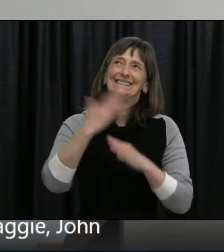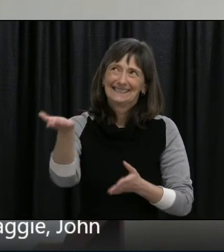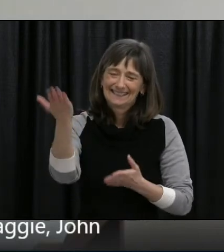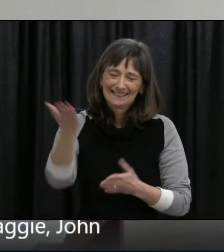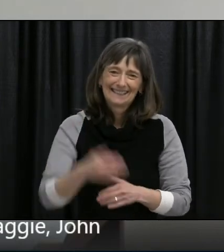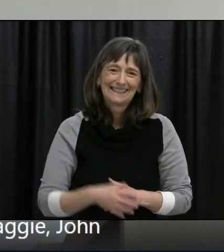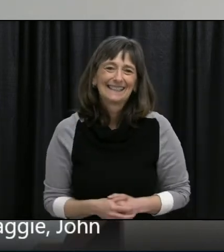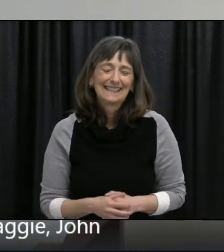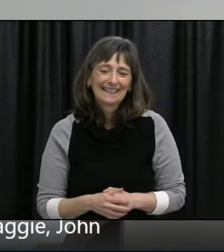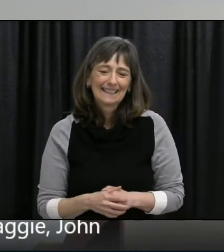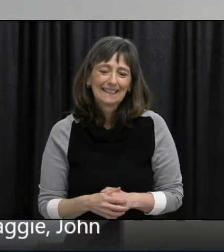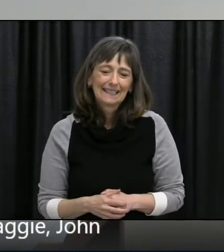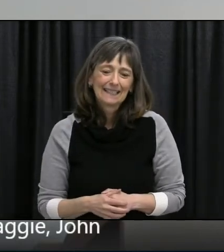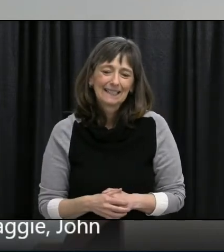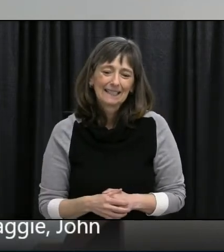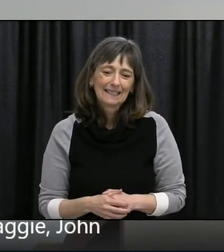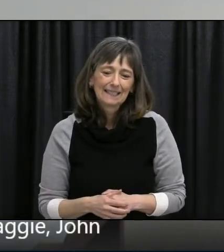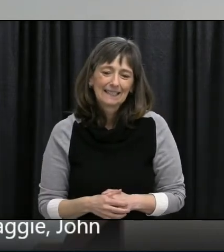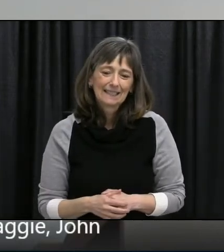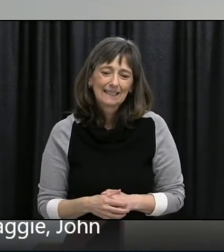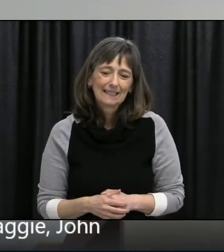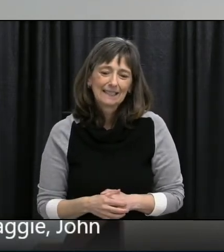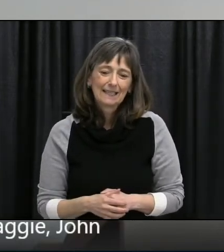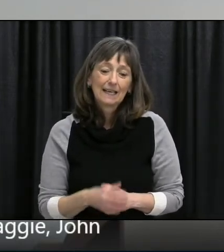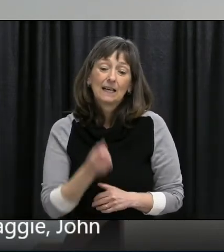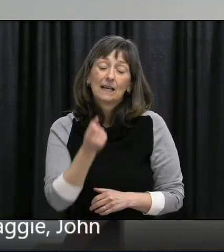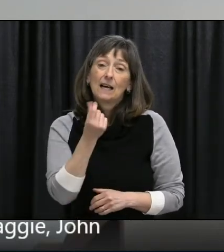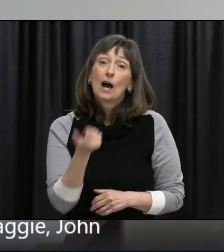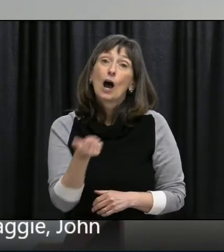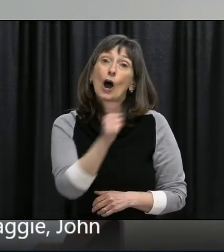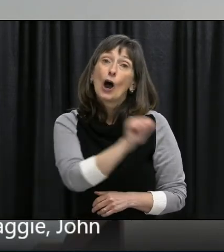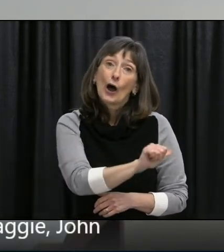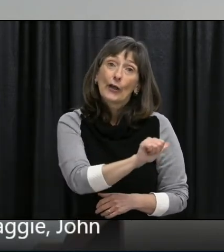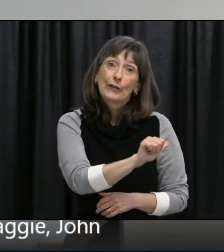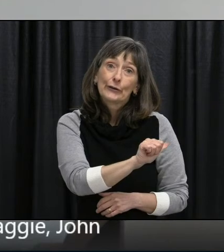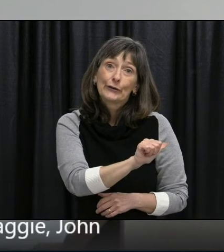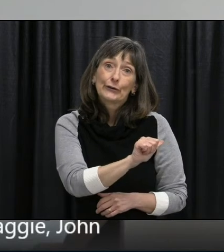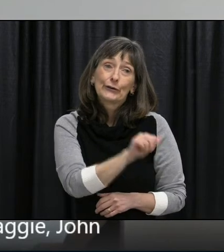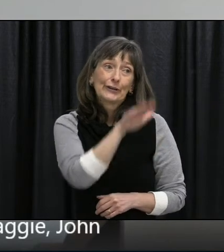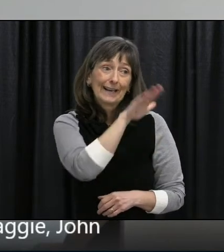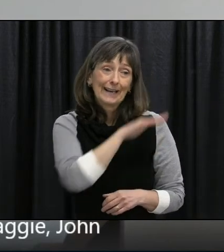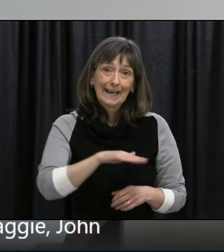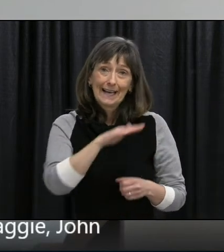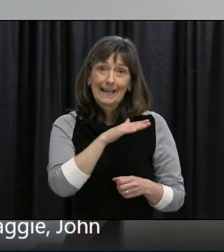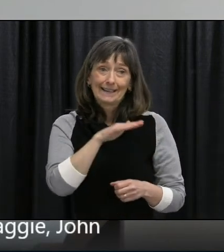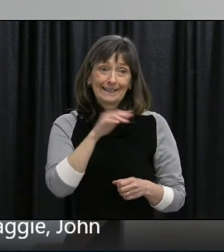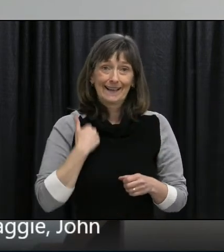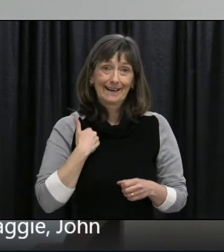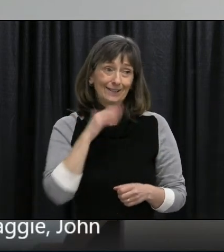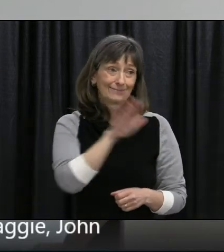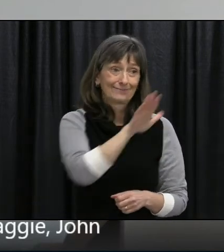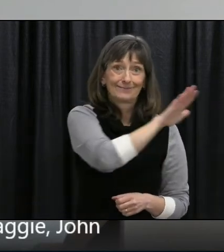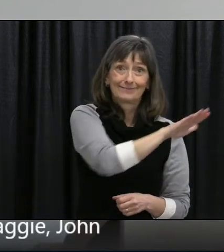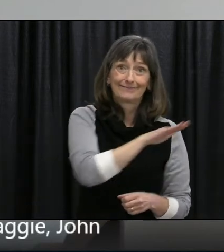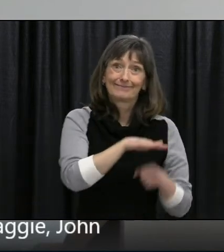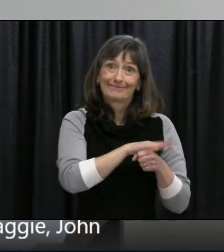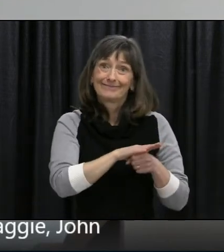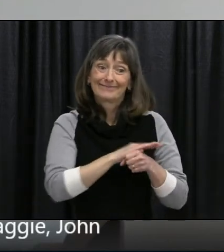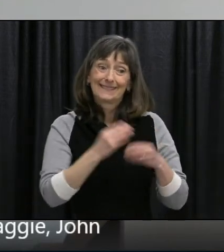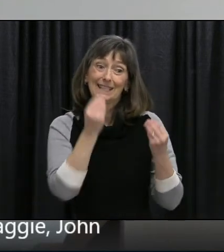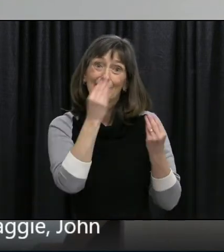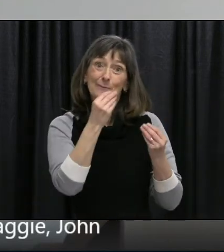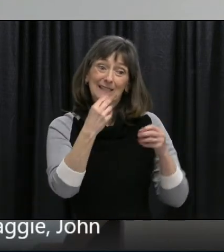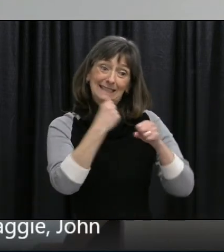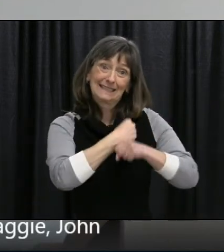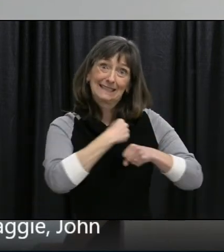David, I think one of the things it does speak to is data from other jurisdictions that shows that for patients in intensive care, their